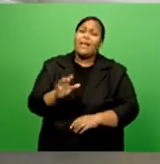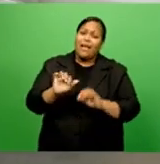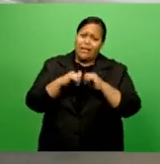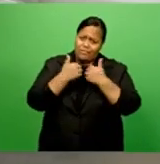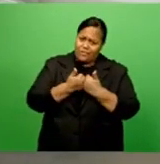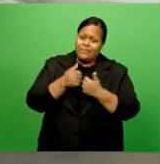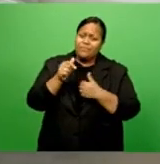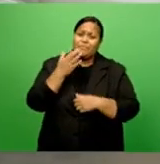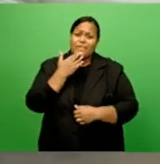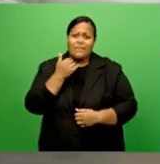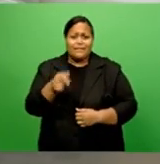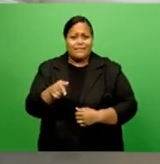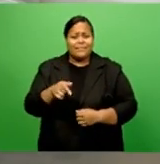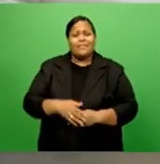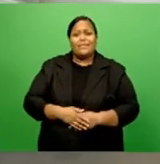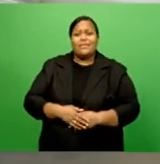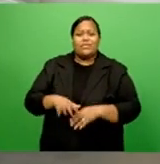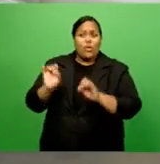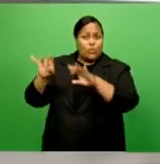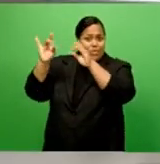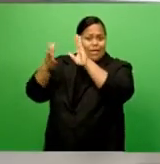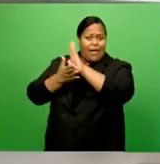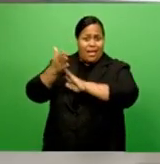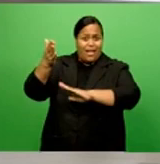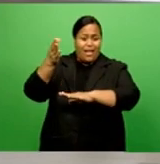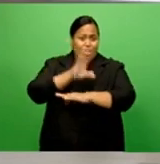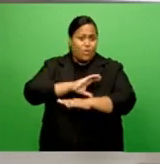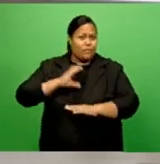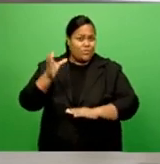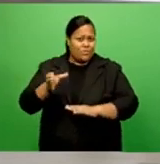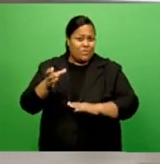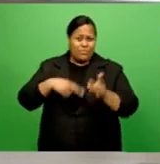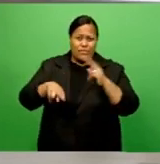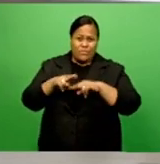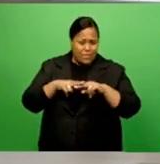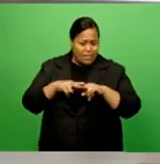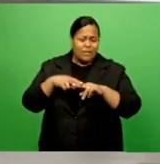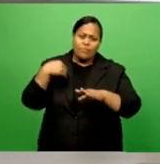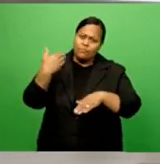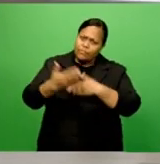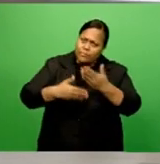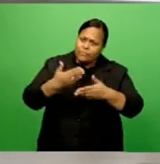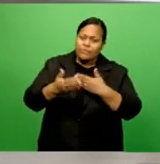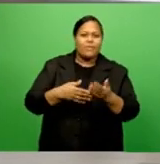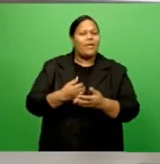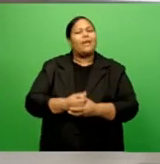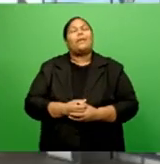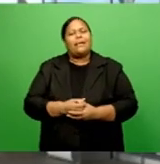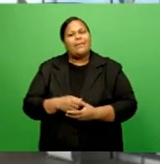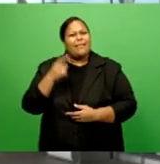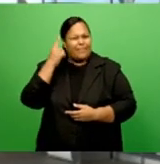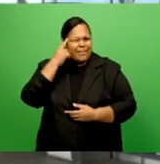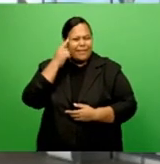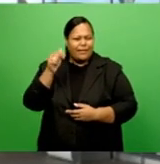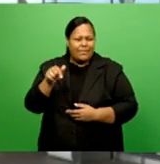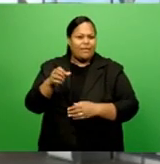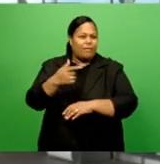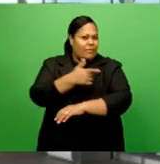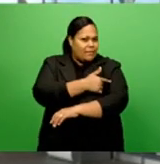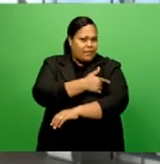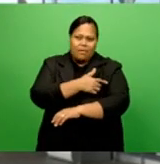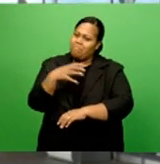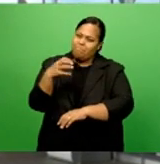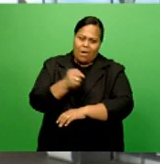High Commissioner to Fiji, John Feeks, in a statement says there is no doubt that the vaccine is the first step towards restarting